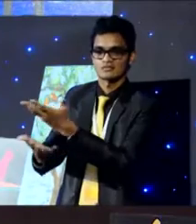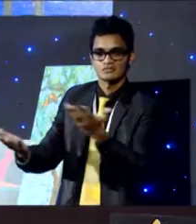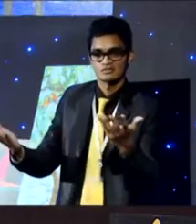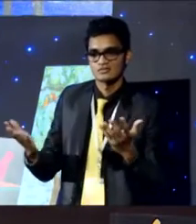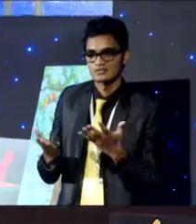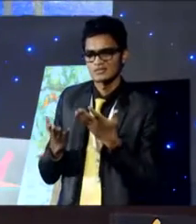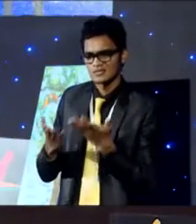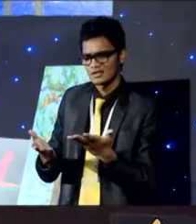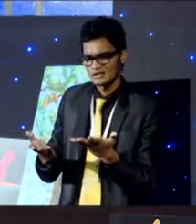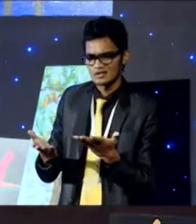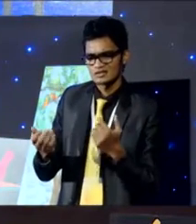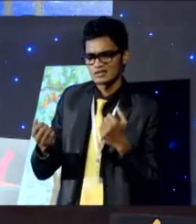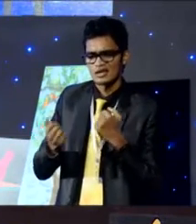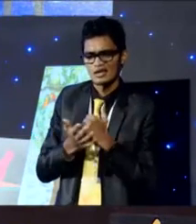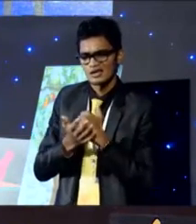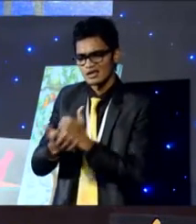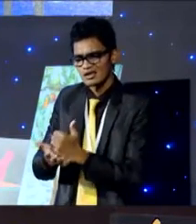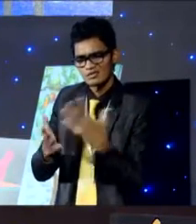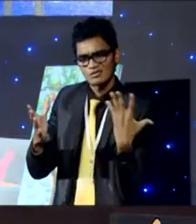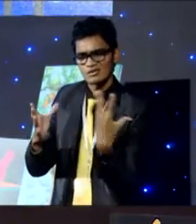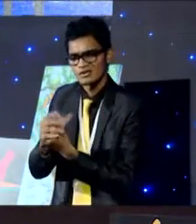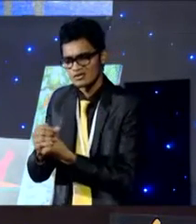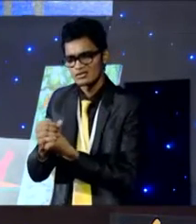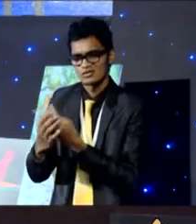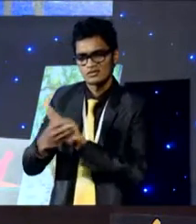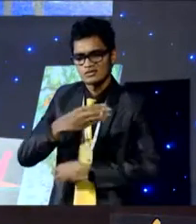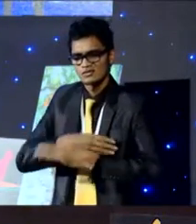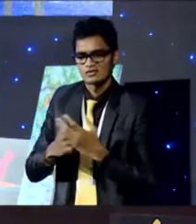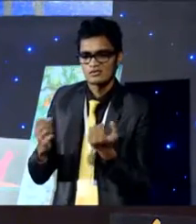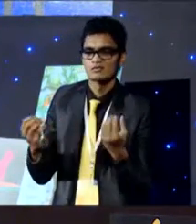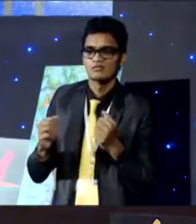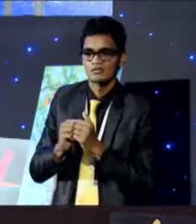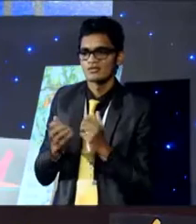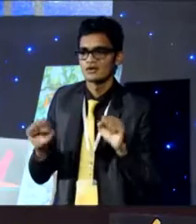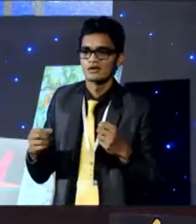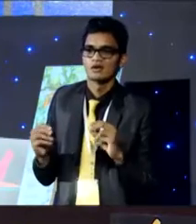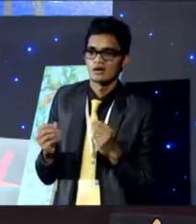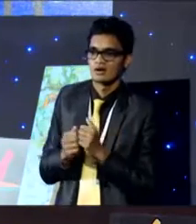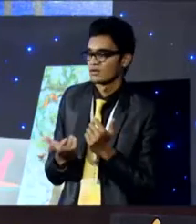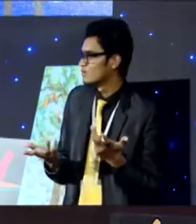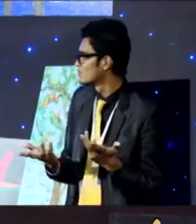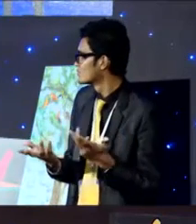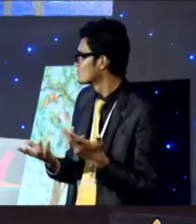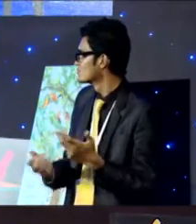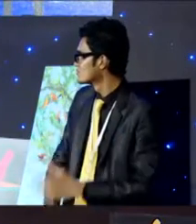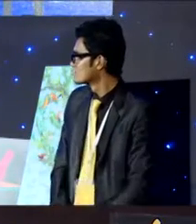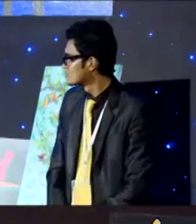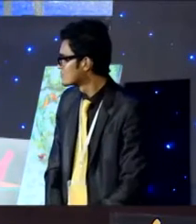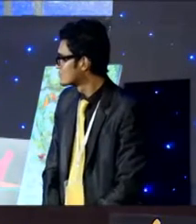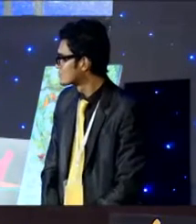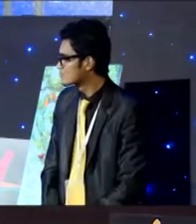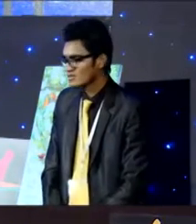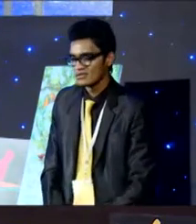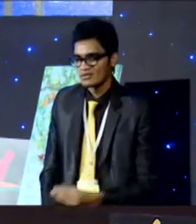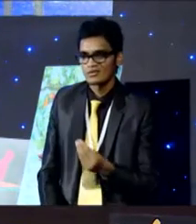How will they play a role? They are not connected with this disability. Well, just to narrate an incident